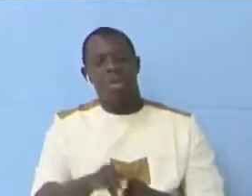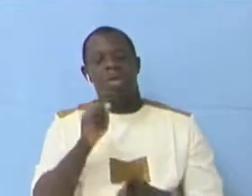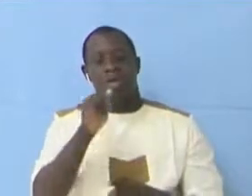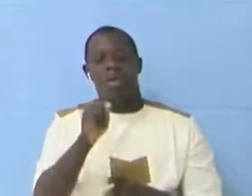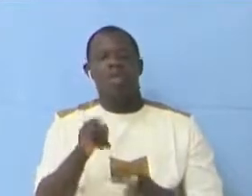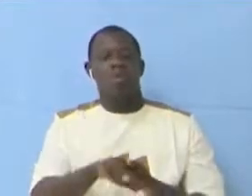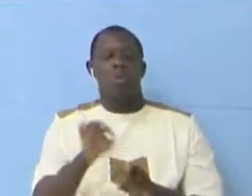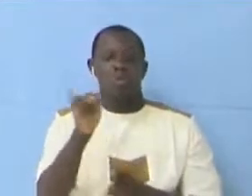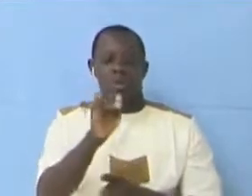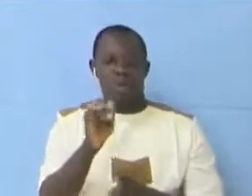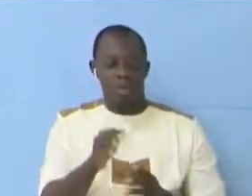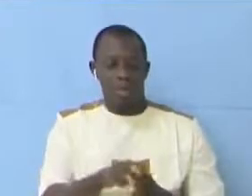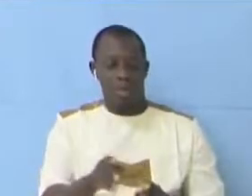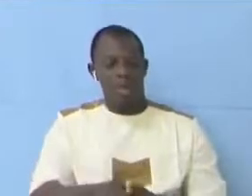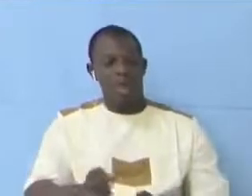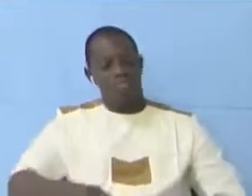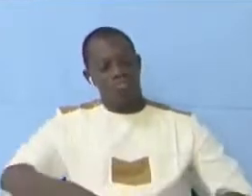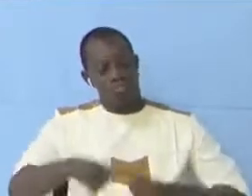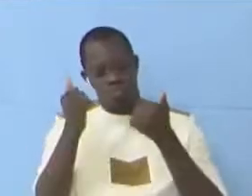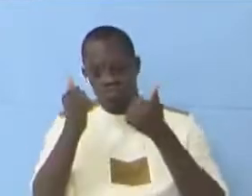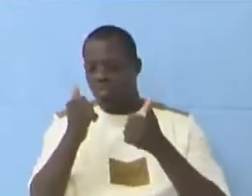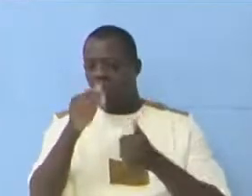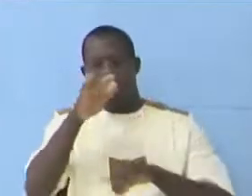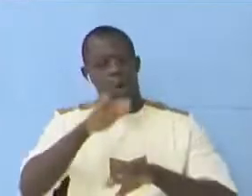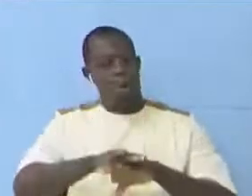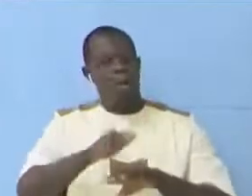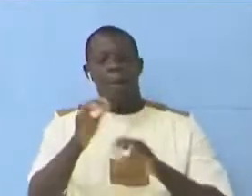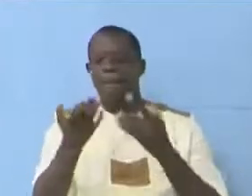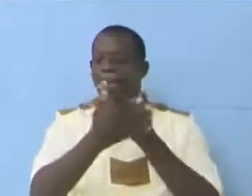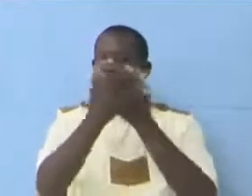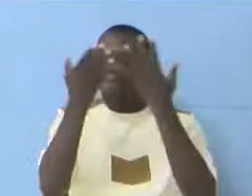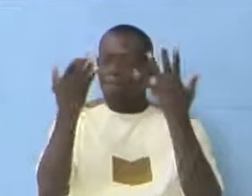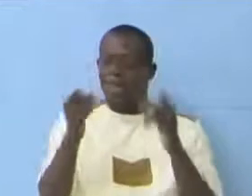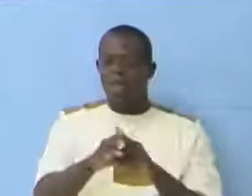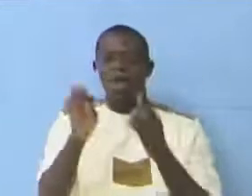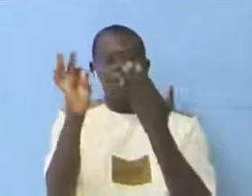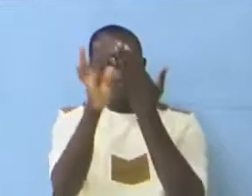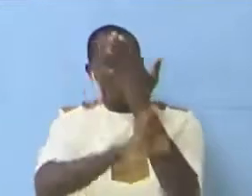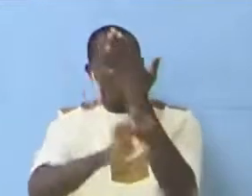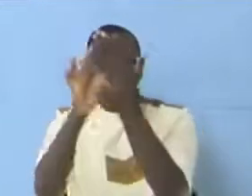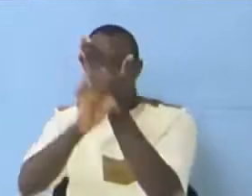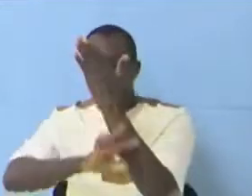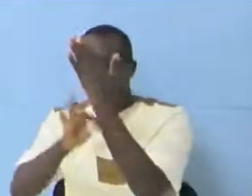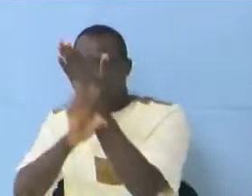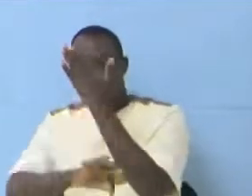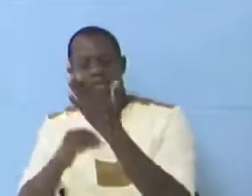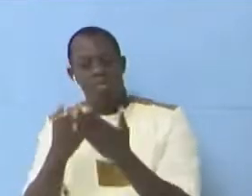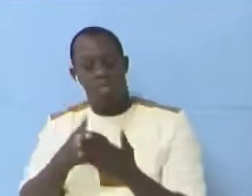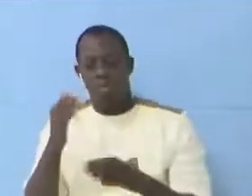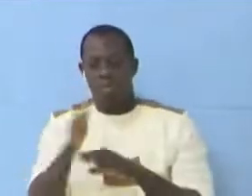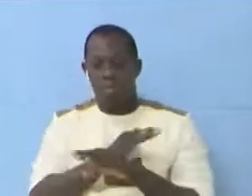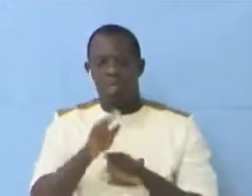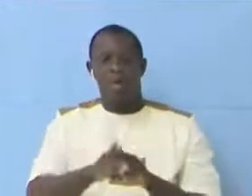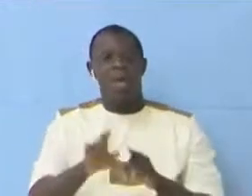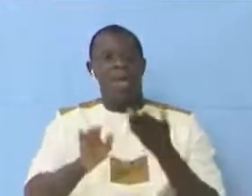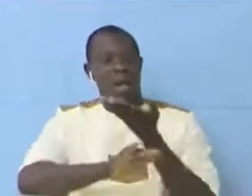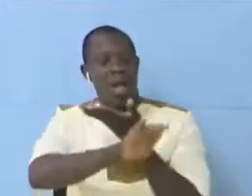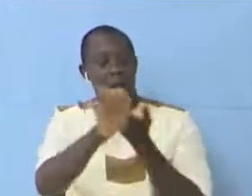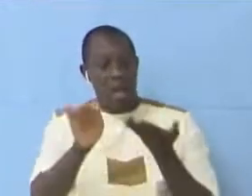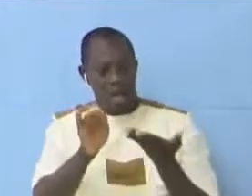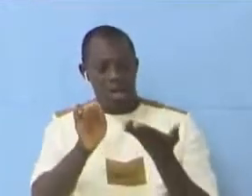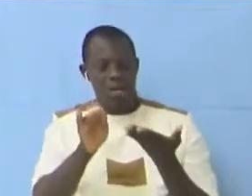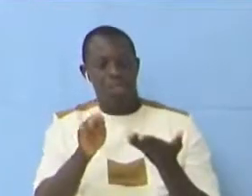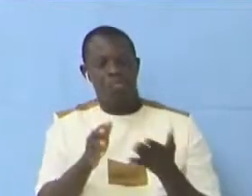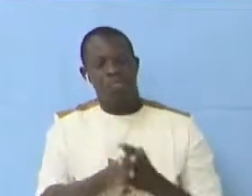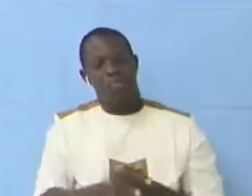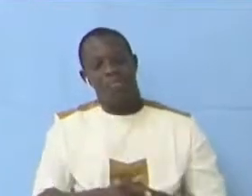that is good to so many foreigners, the land